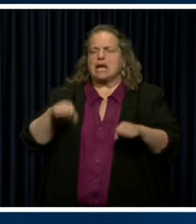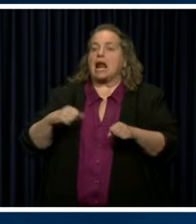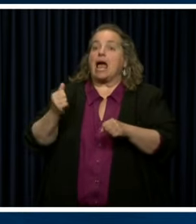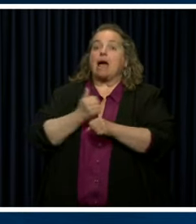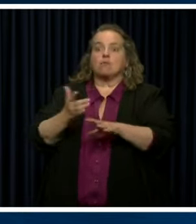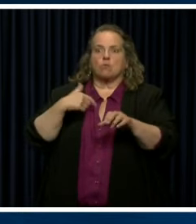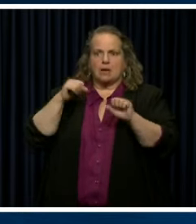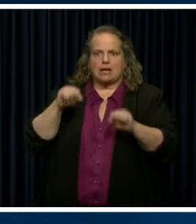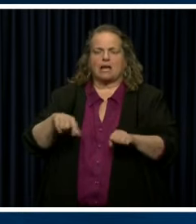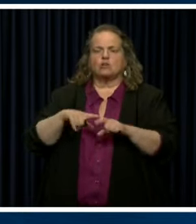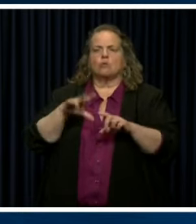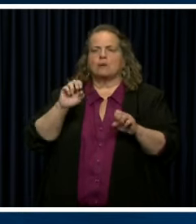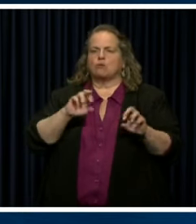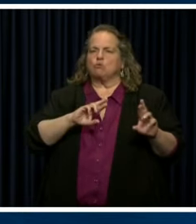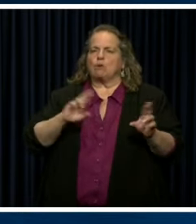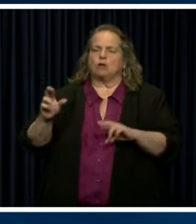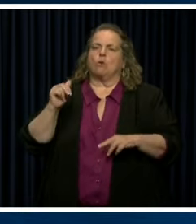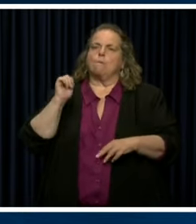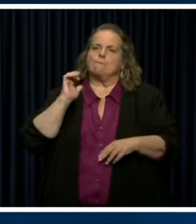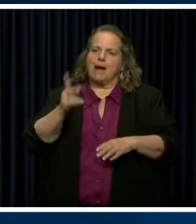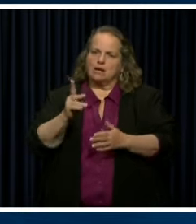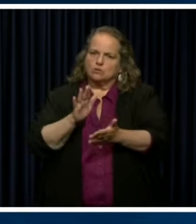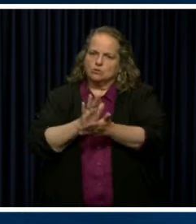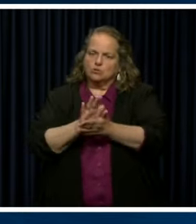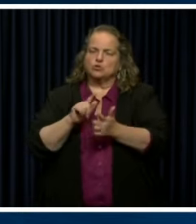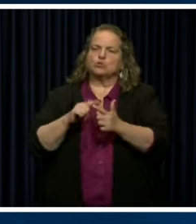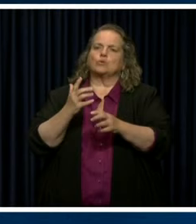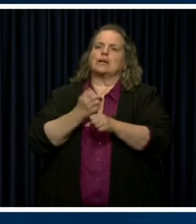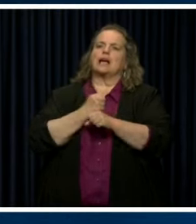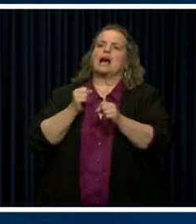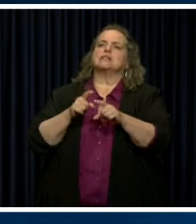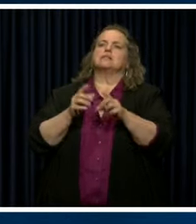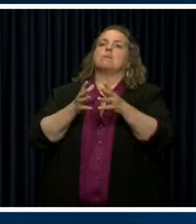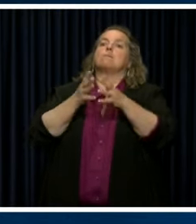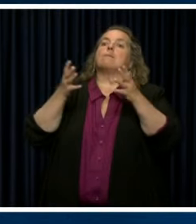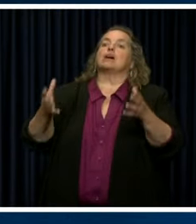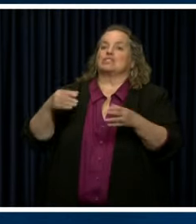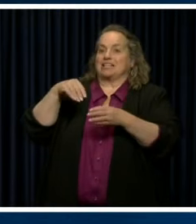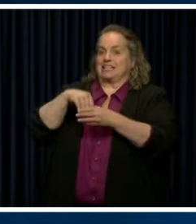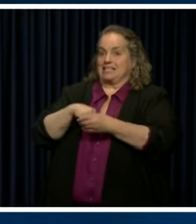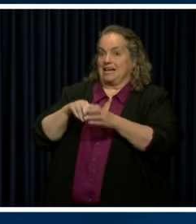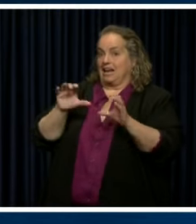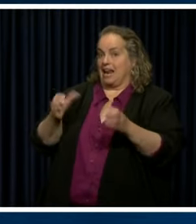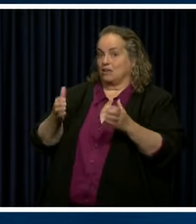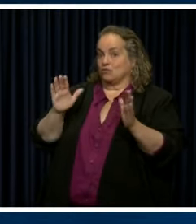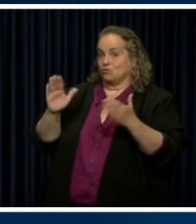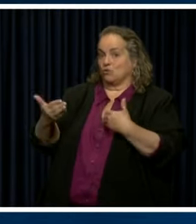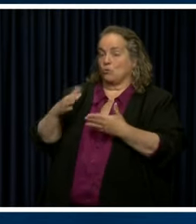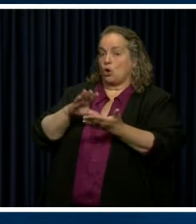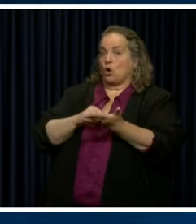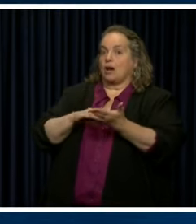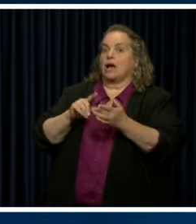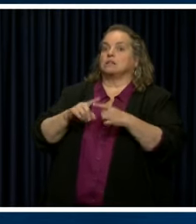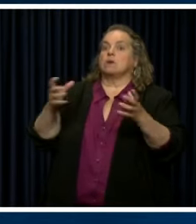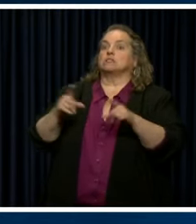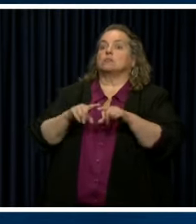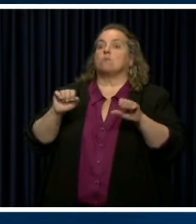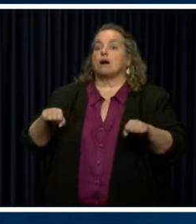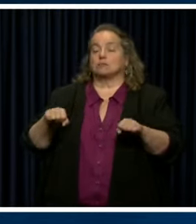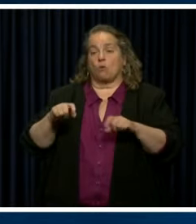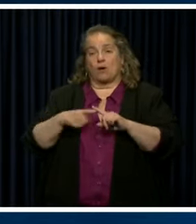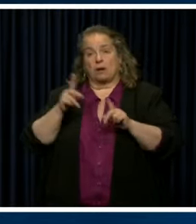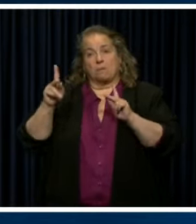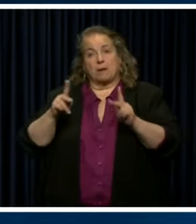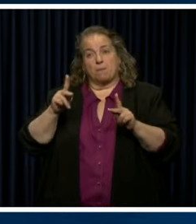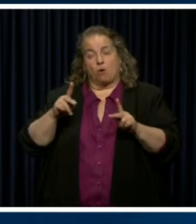school and to get as much in classroom learning as possible. When folks want to ask about how we stage the